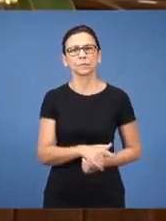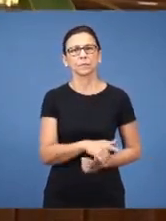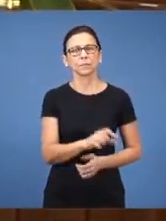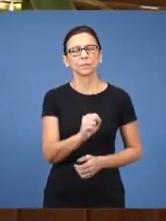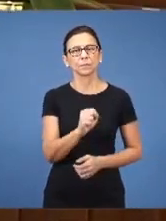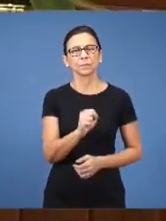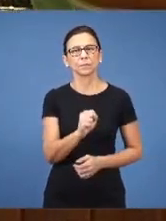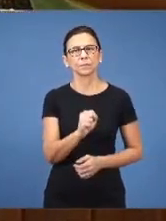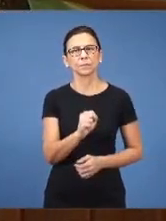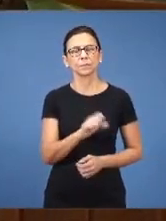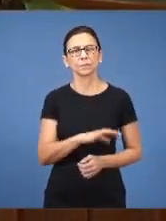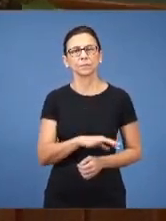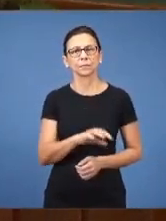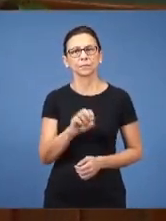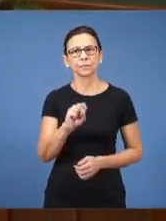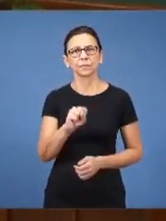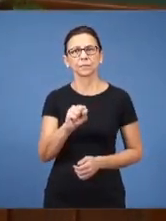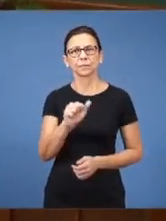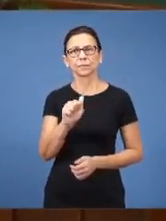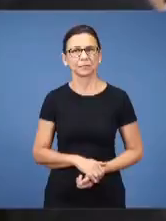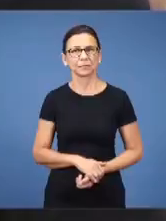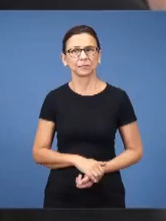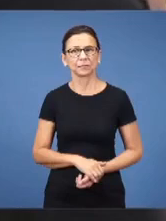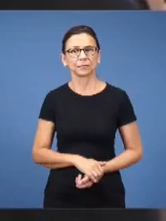Sardis? Where is this soon, the Church of Sardis?